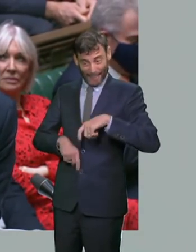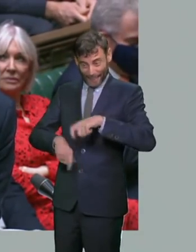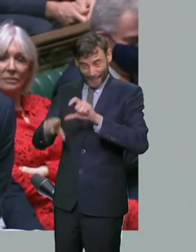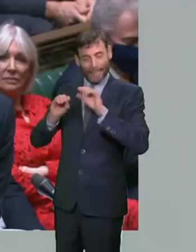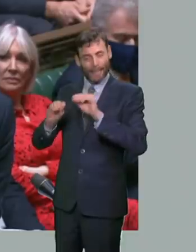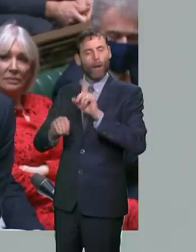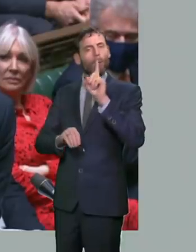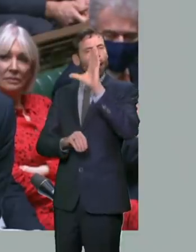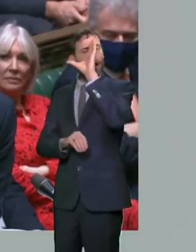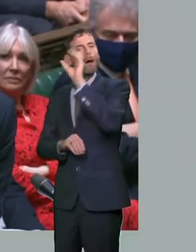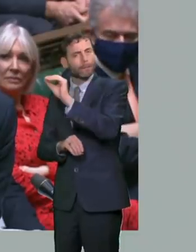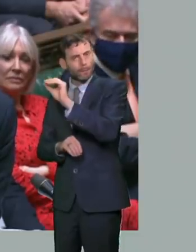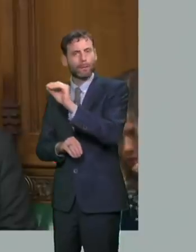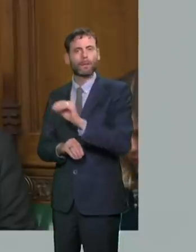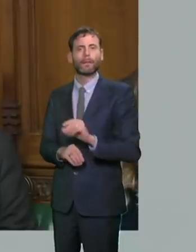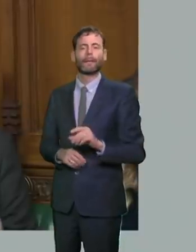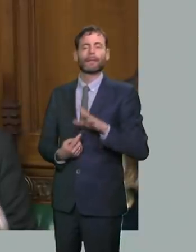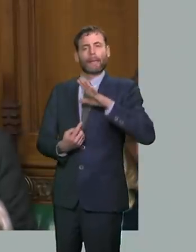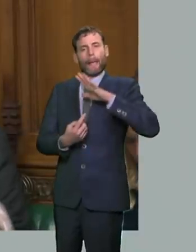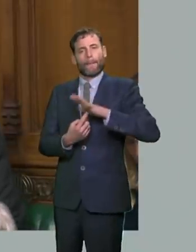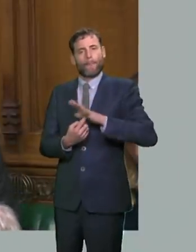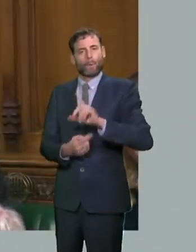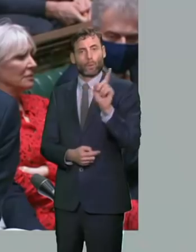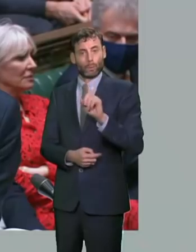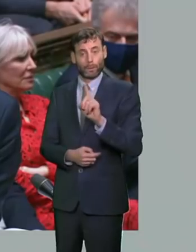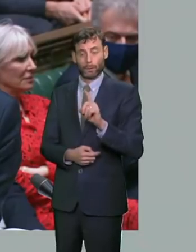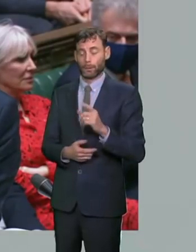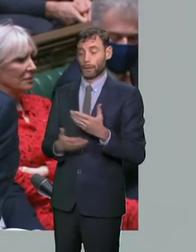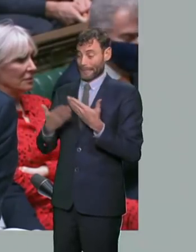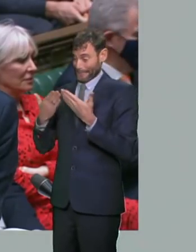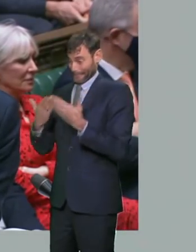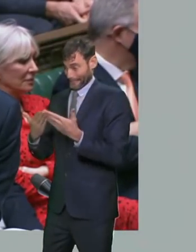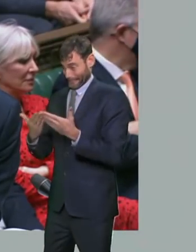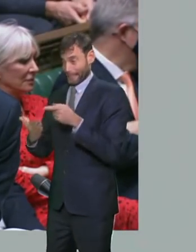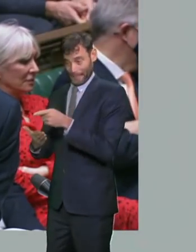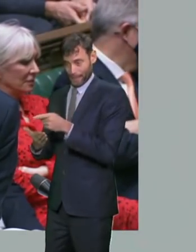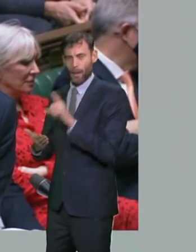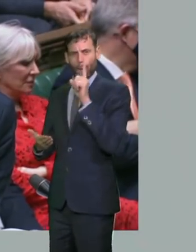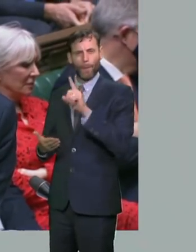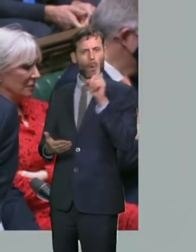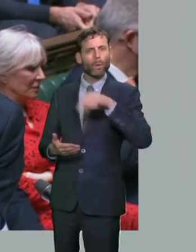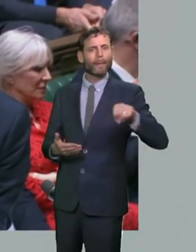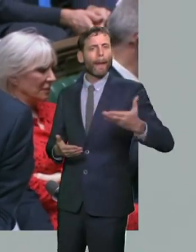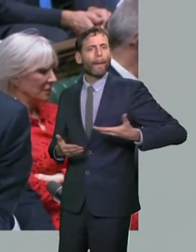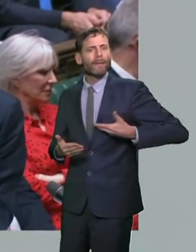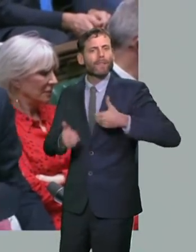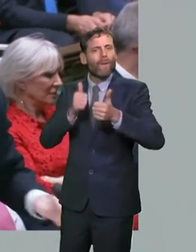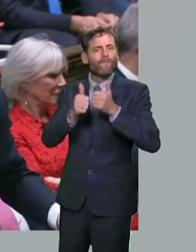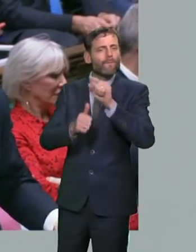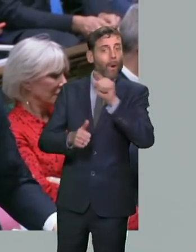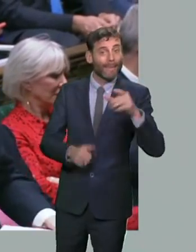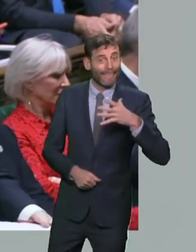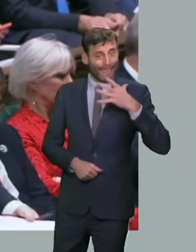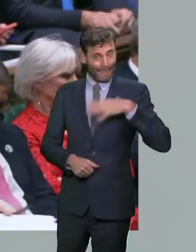stress to him that we've got to close the gap between the things that people study and the needs of business and employers, and that's what T levels